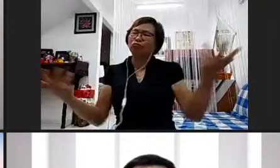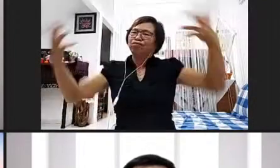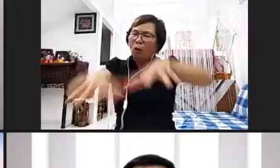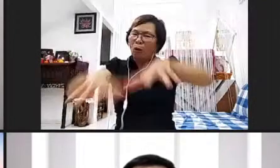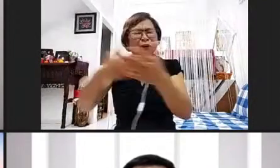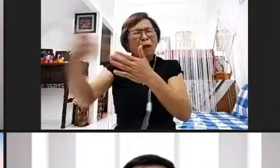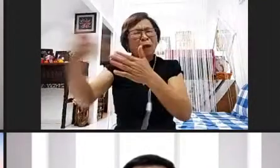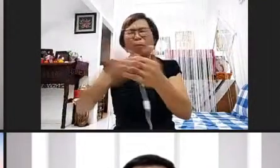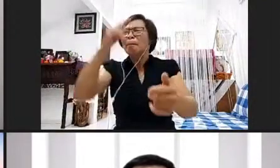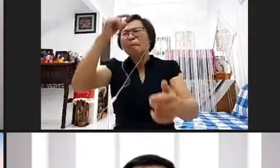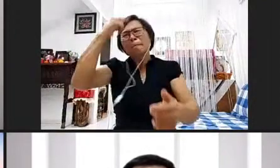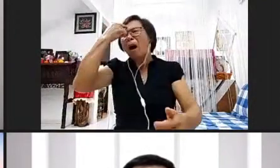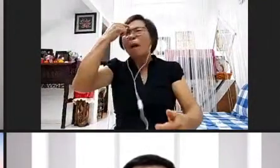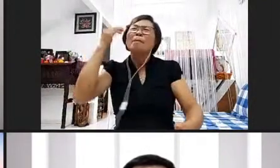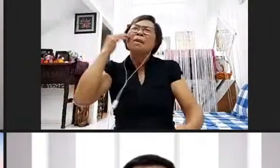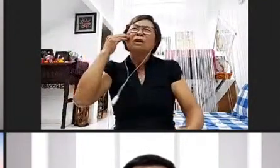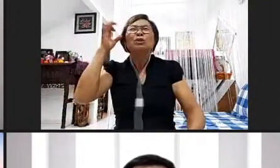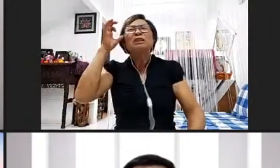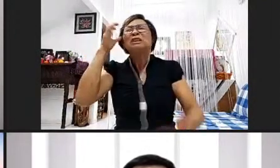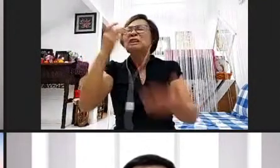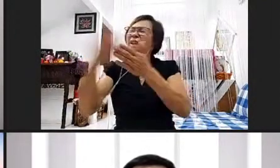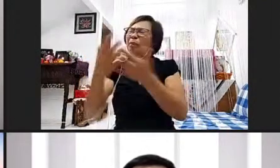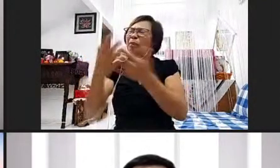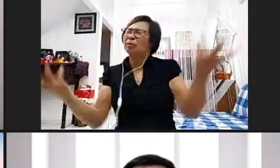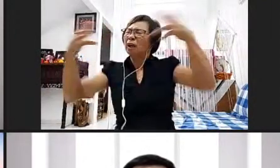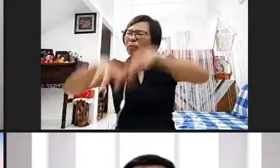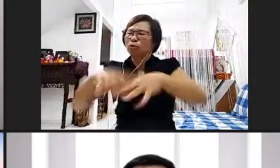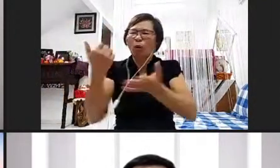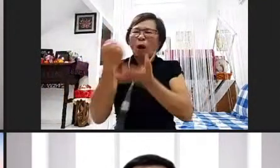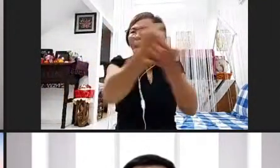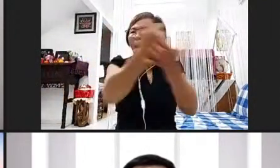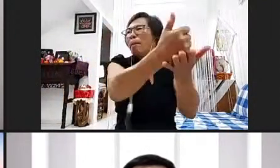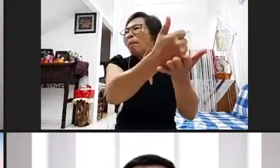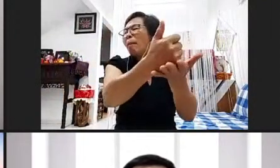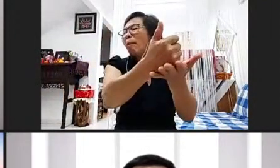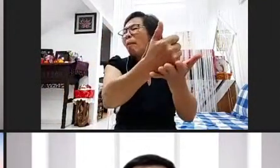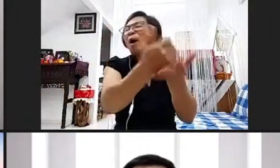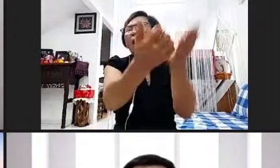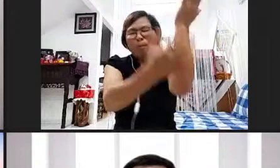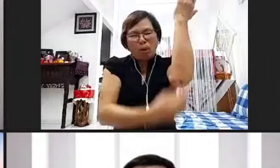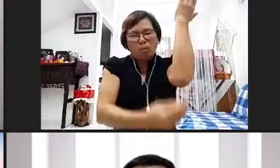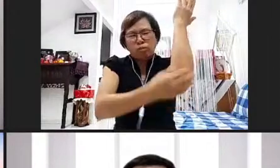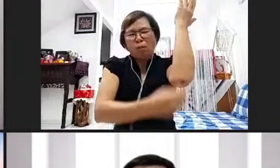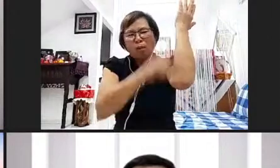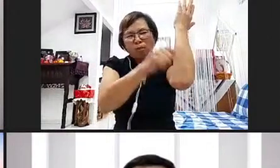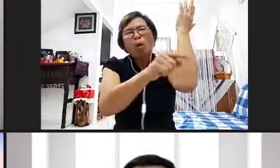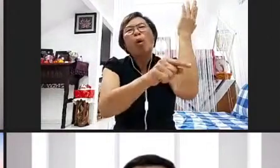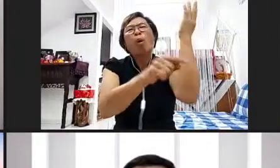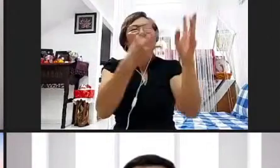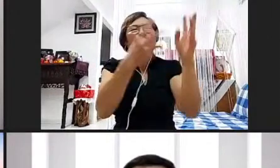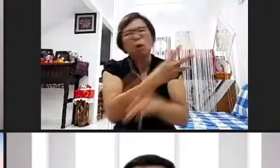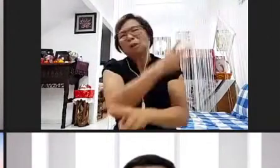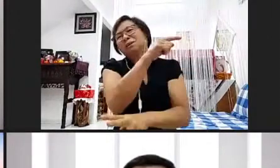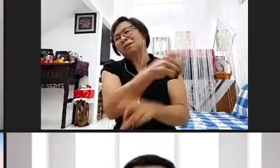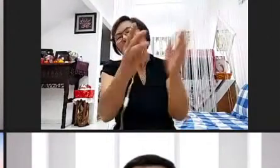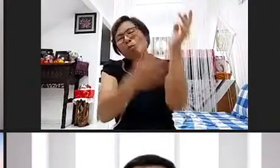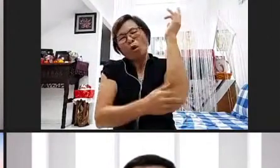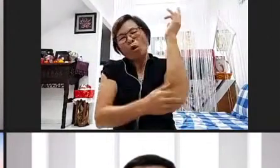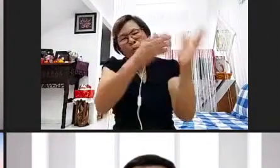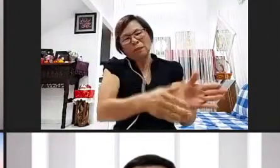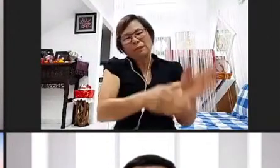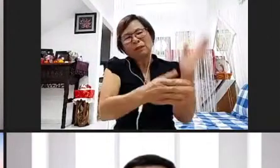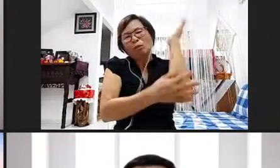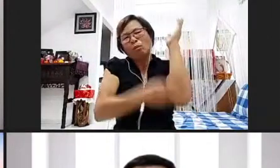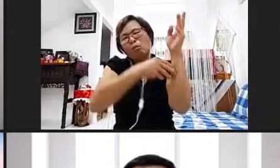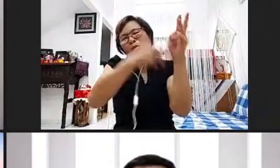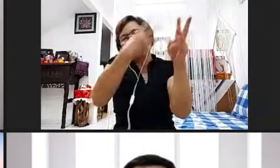race. They have come together, and we know that somebody is in need because the poorer people are more affected, we say. So we have done that. So it